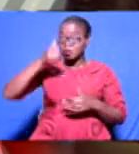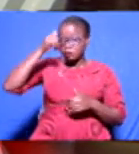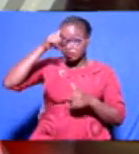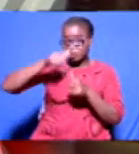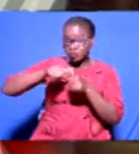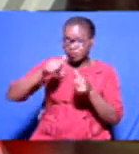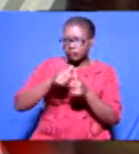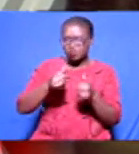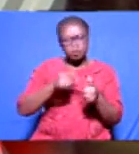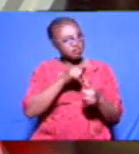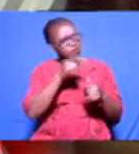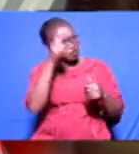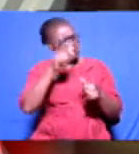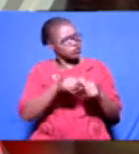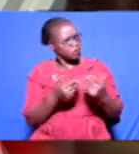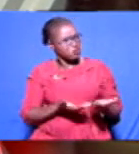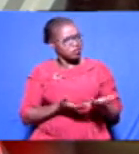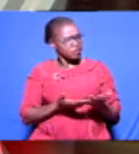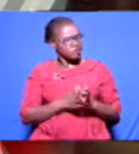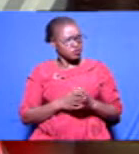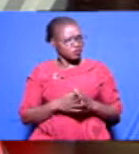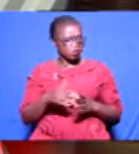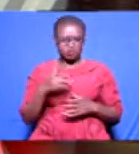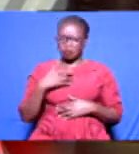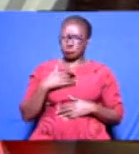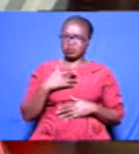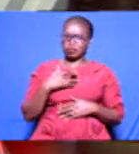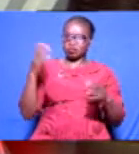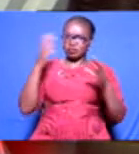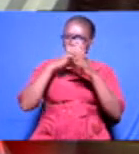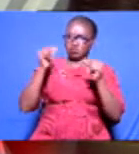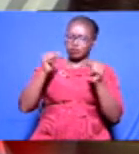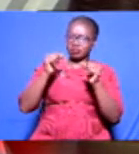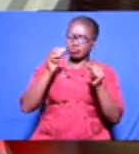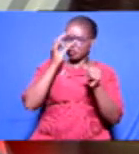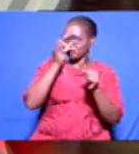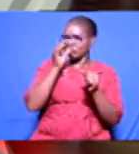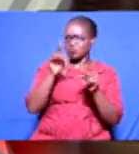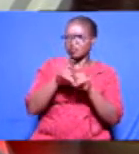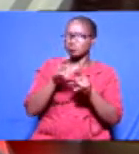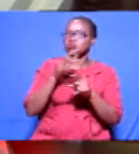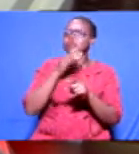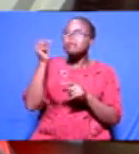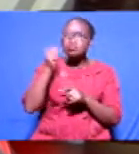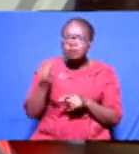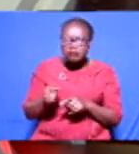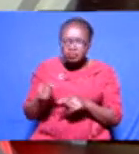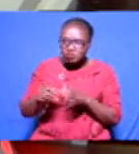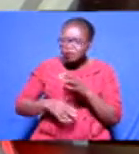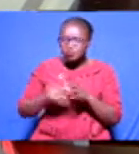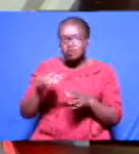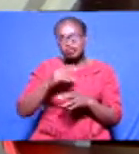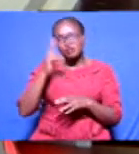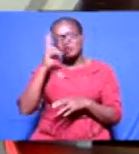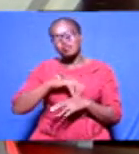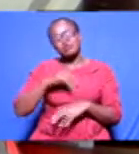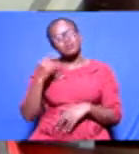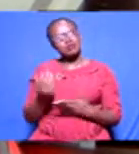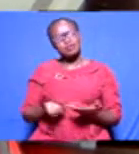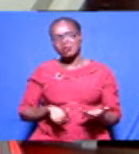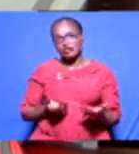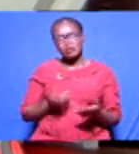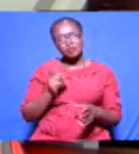you remember him yourself? Oh, wow. To me, President Kibaki was like a grandfather. I found him very funny. Each time I saw